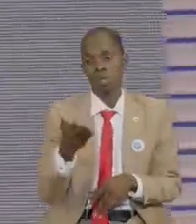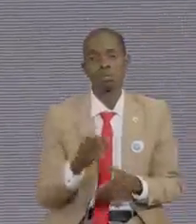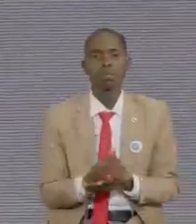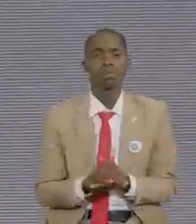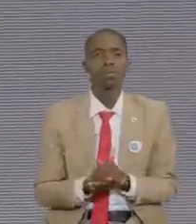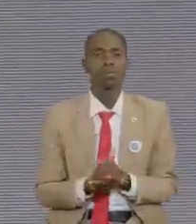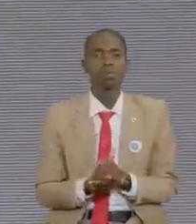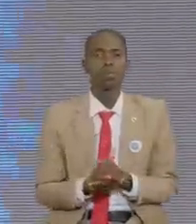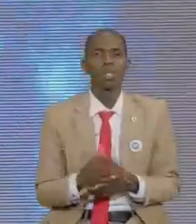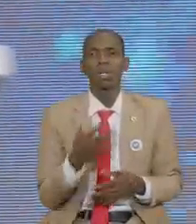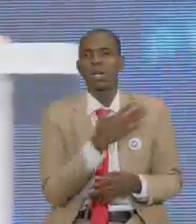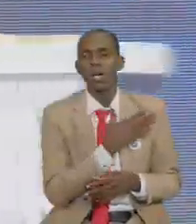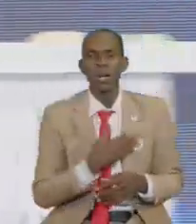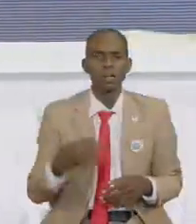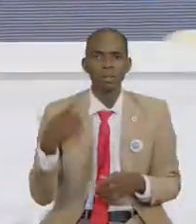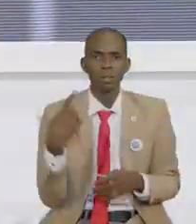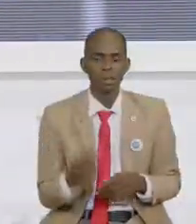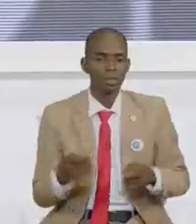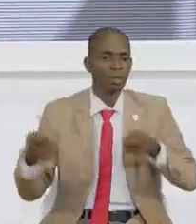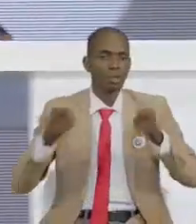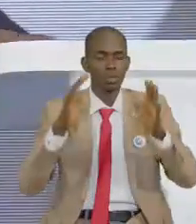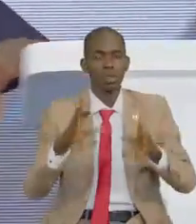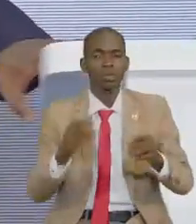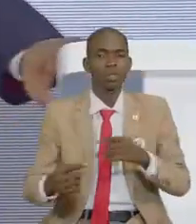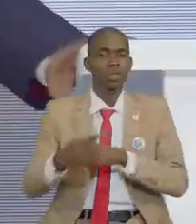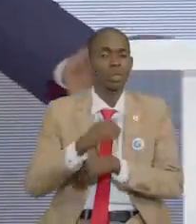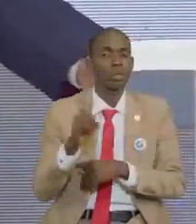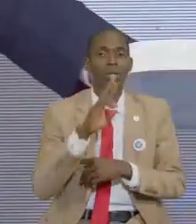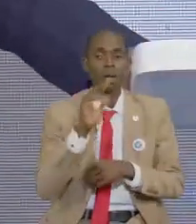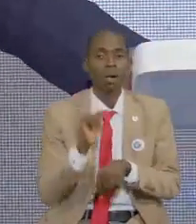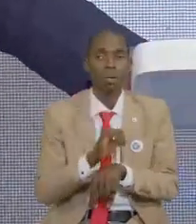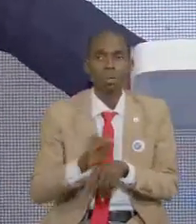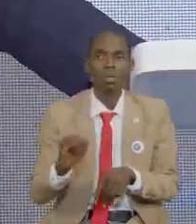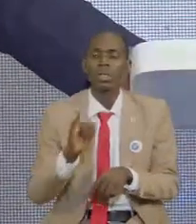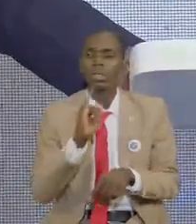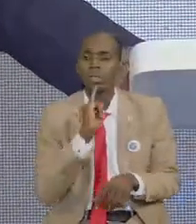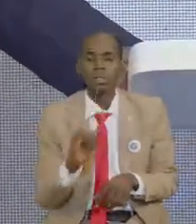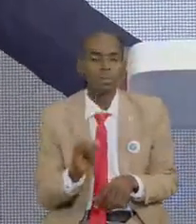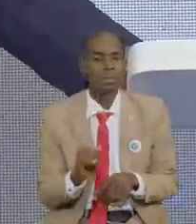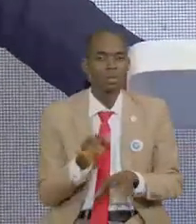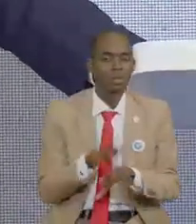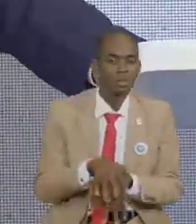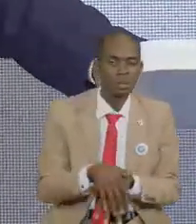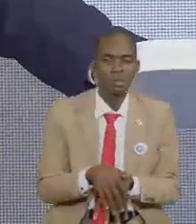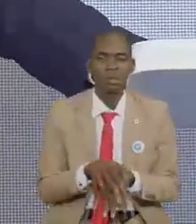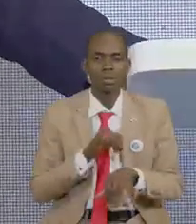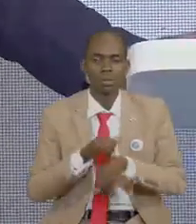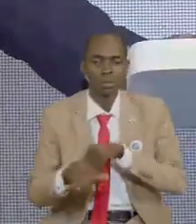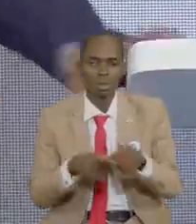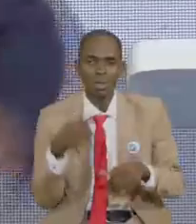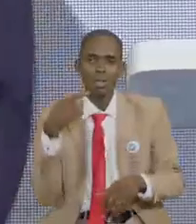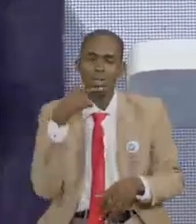And the rule of the day of that place where they are walking is deception and falsehood and lying and